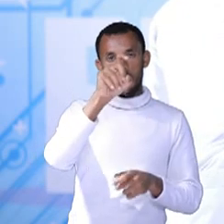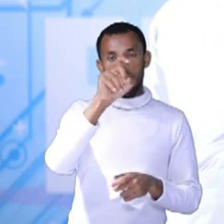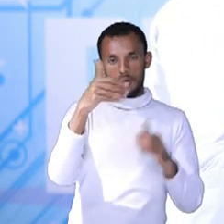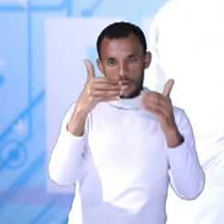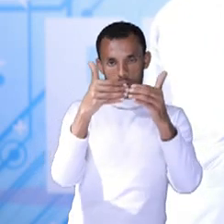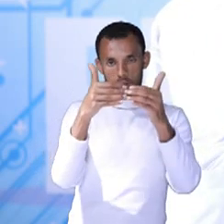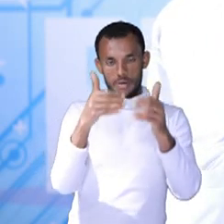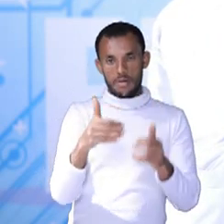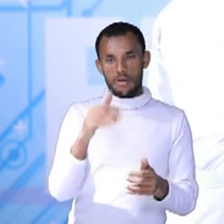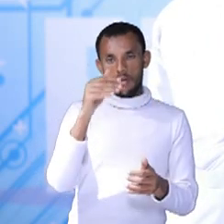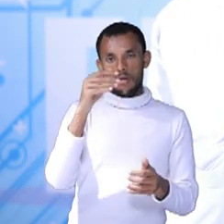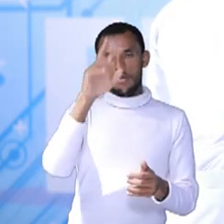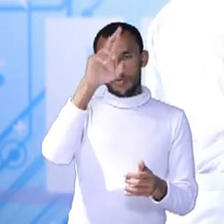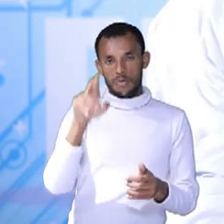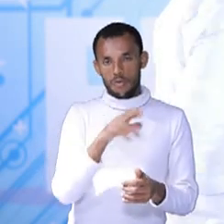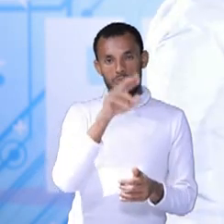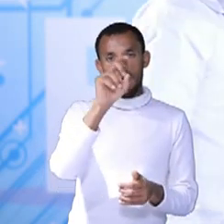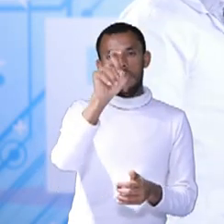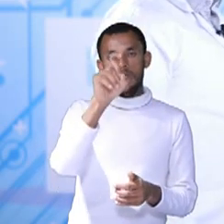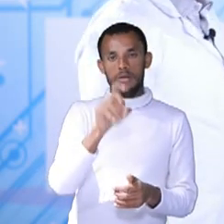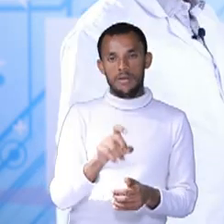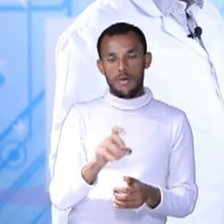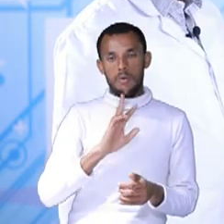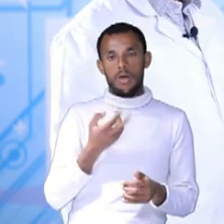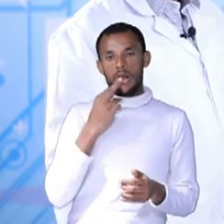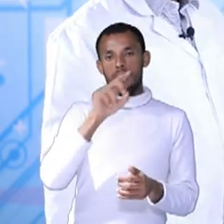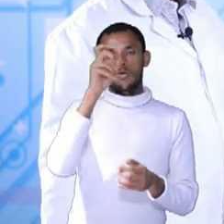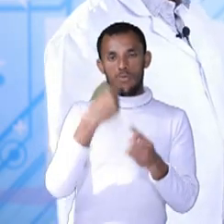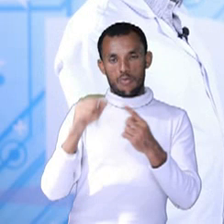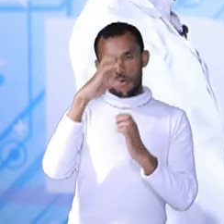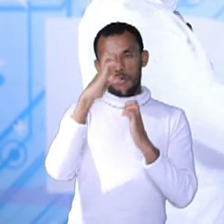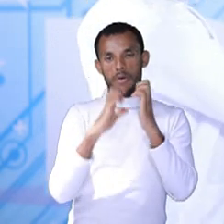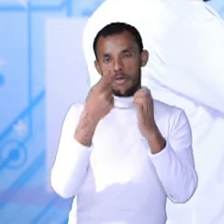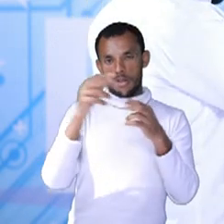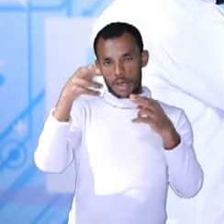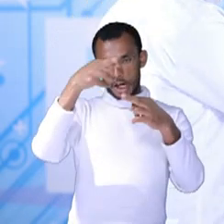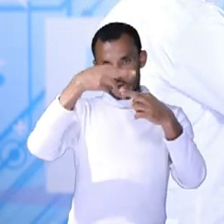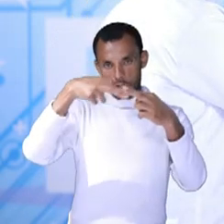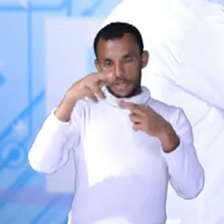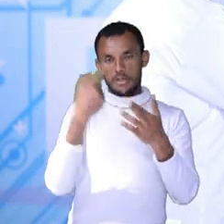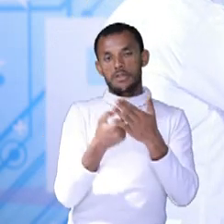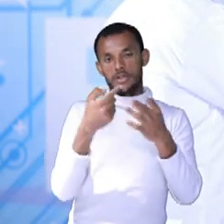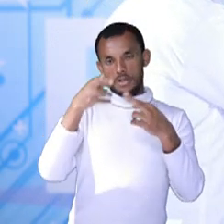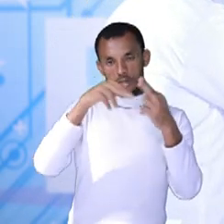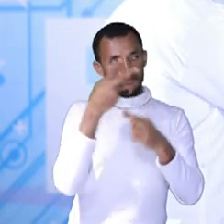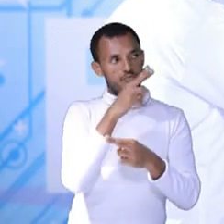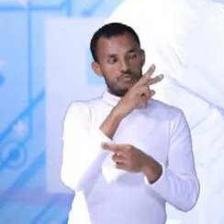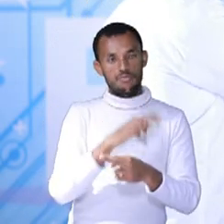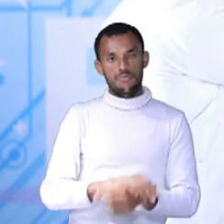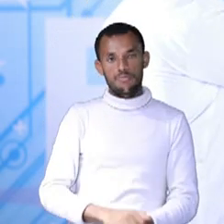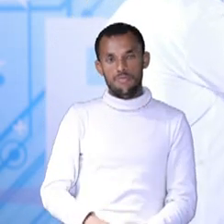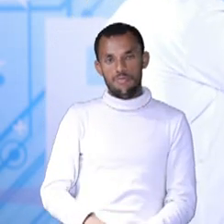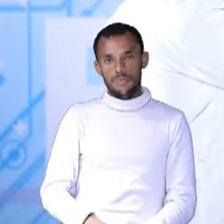is equal to square root of x. So we are asked to evaluate the region, this region, the